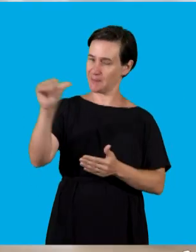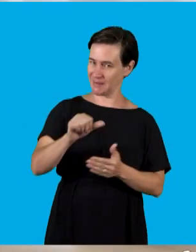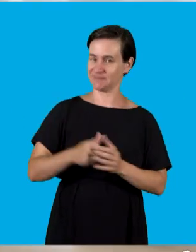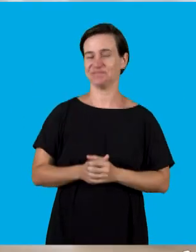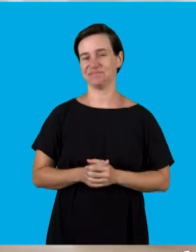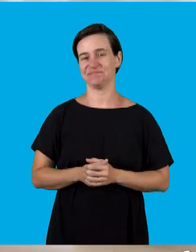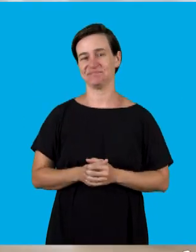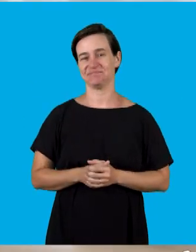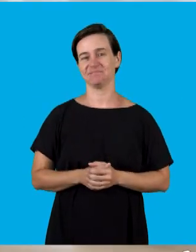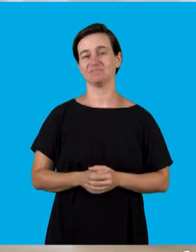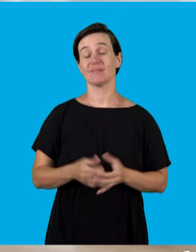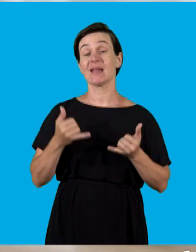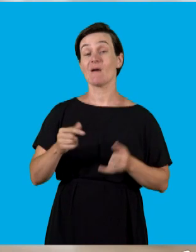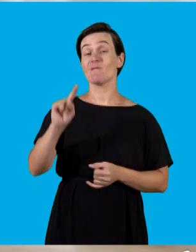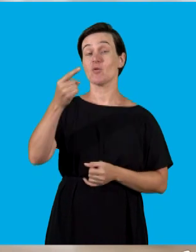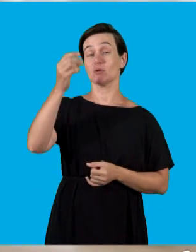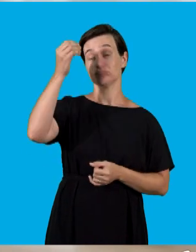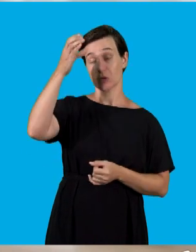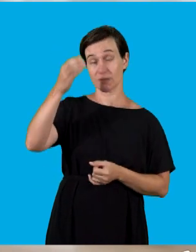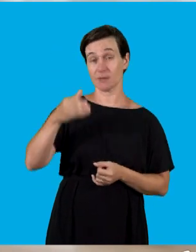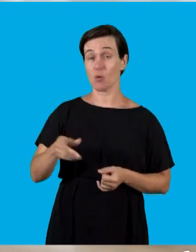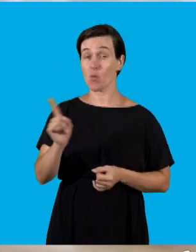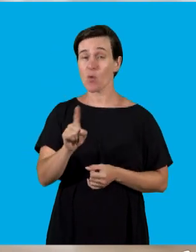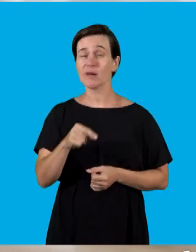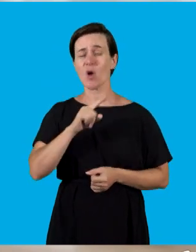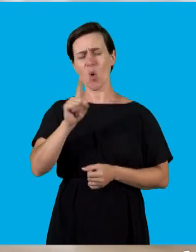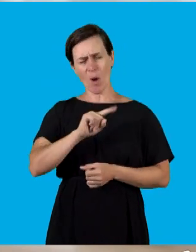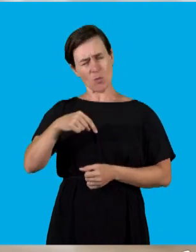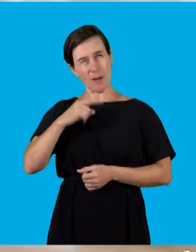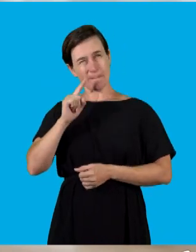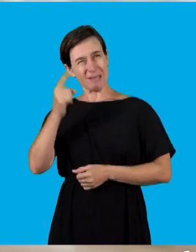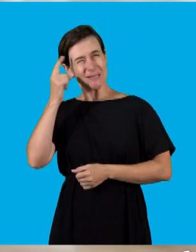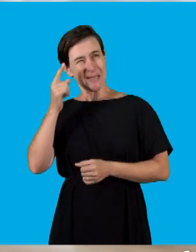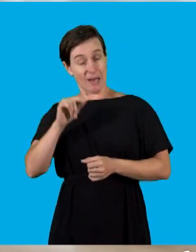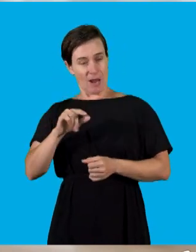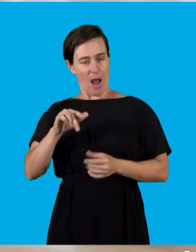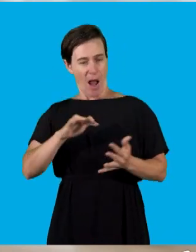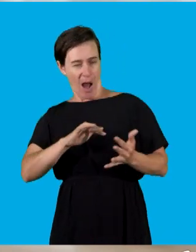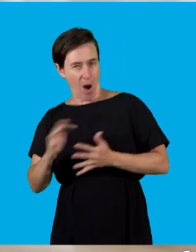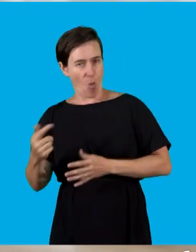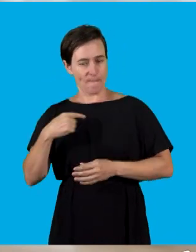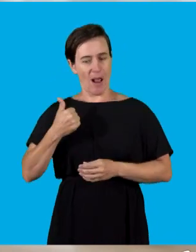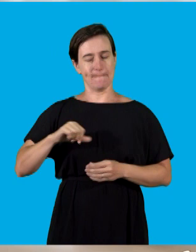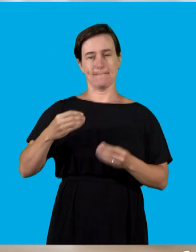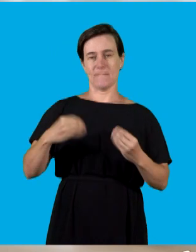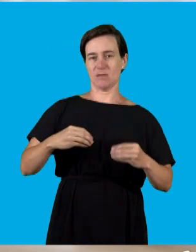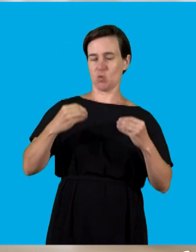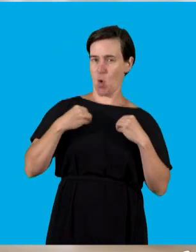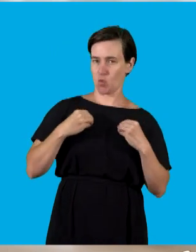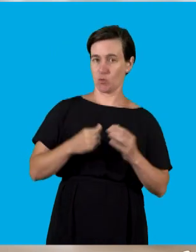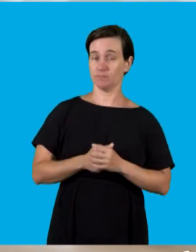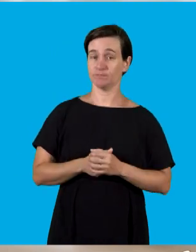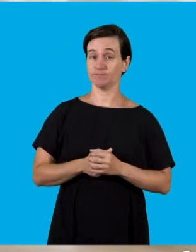Welcome back, grade 10s. Let us unpack our first lesson, which is factors to be considered when choosing a form of